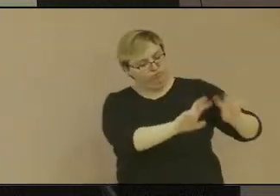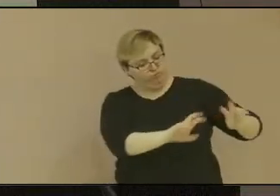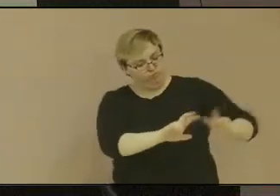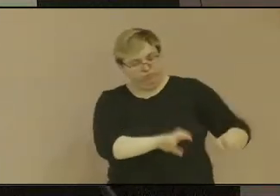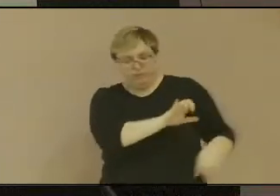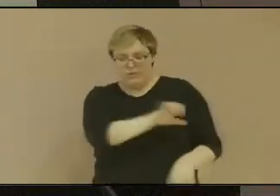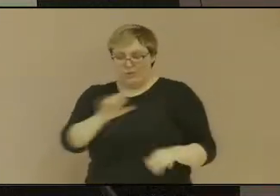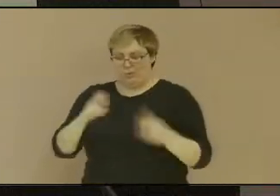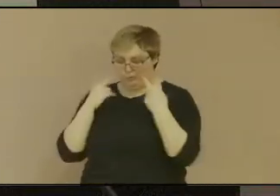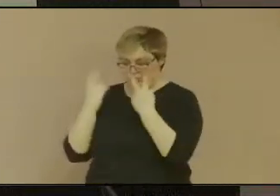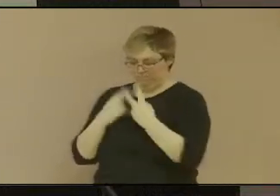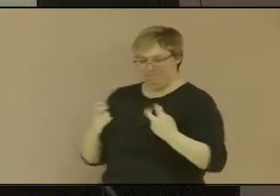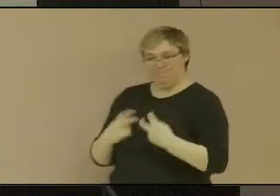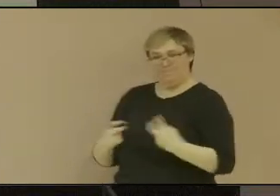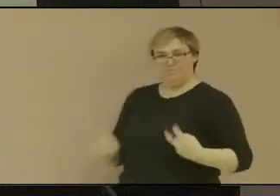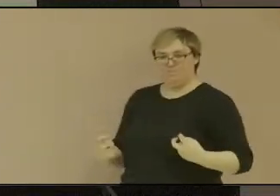another.